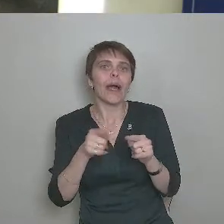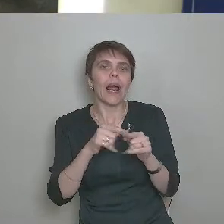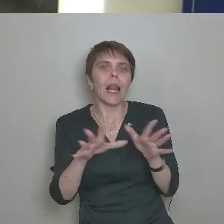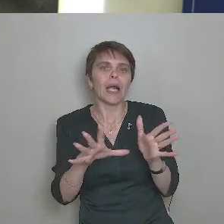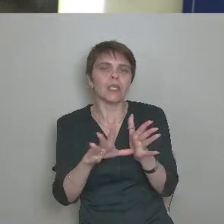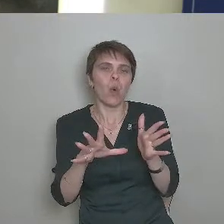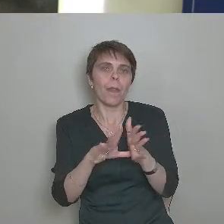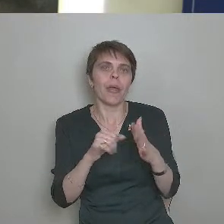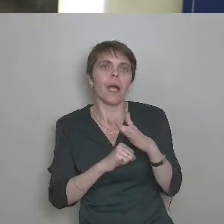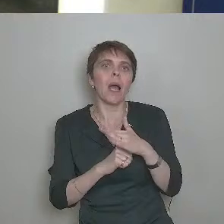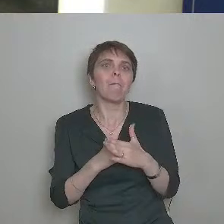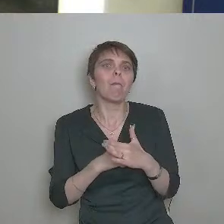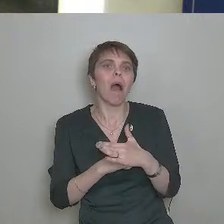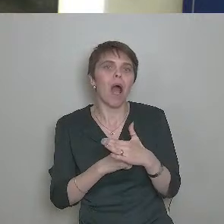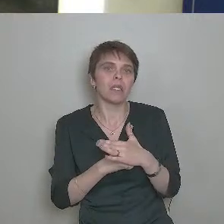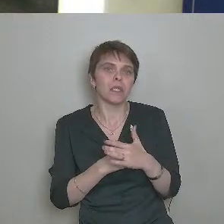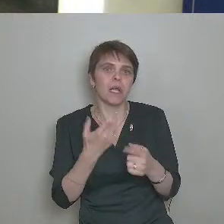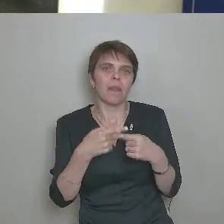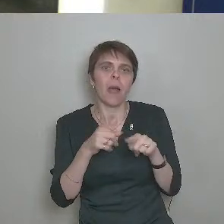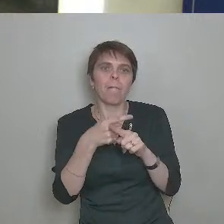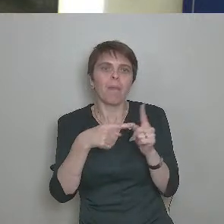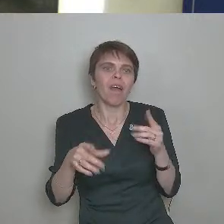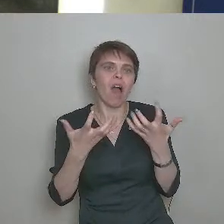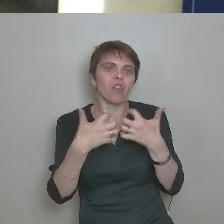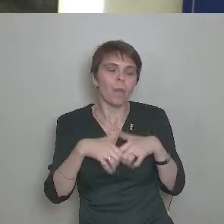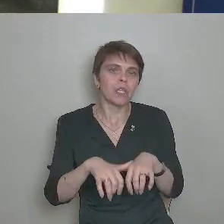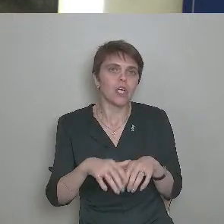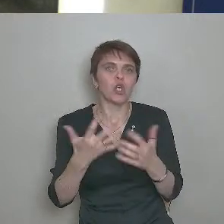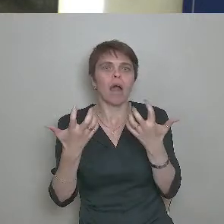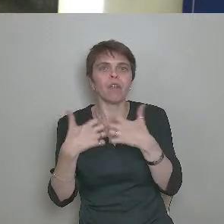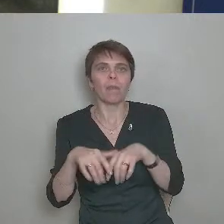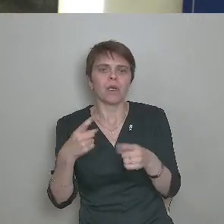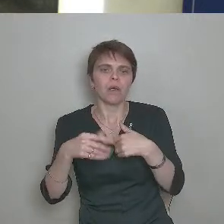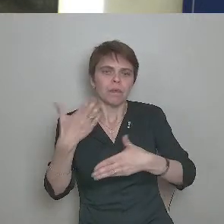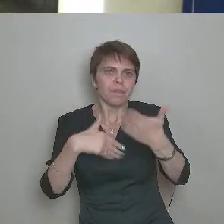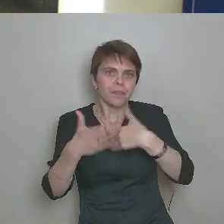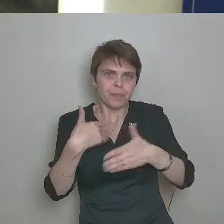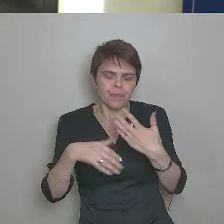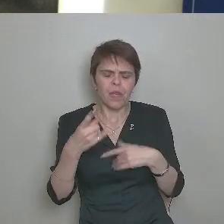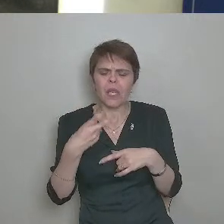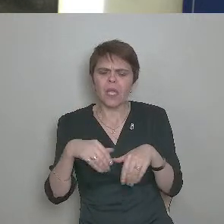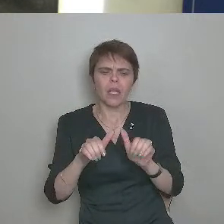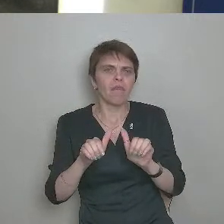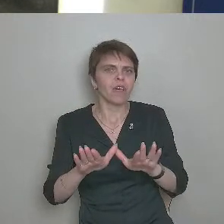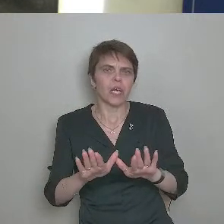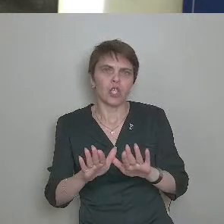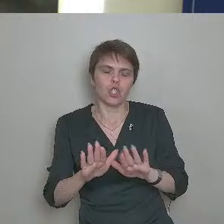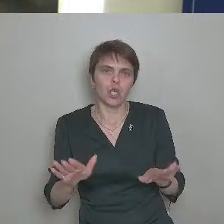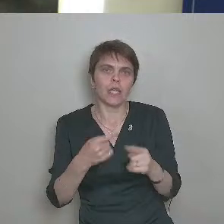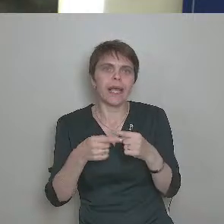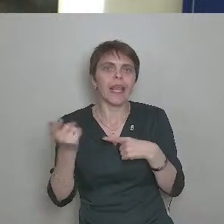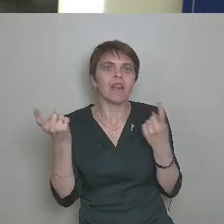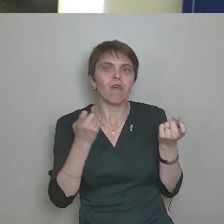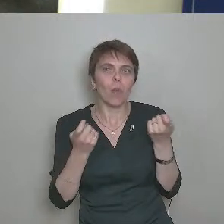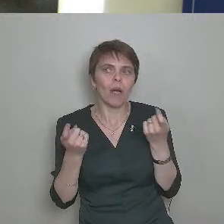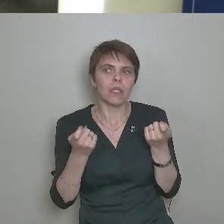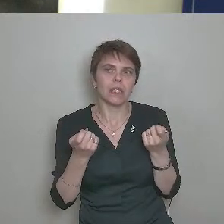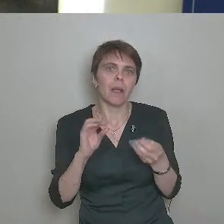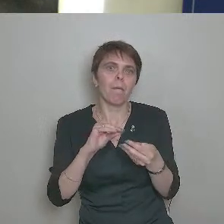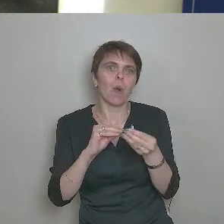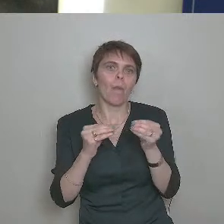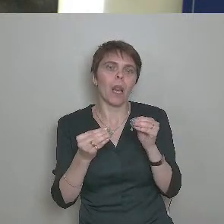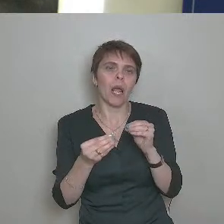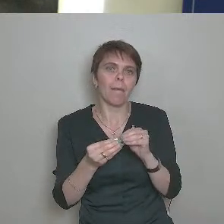assets. They do not have mechanisms of electronic databases which will automatically check and